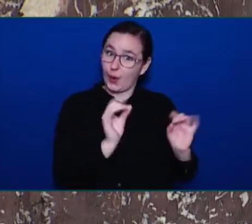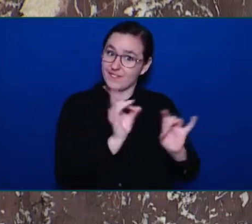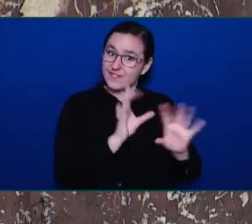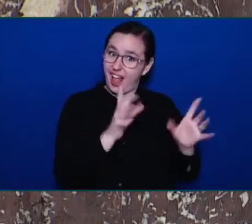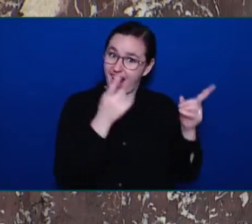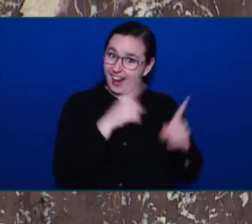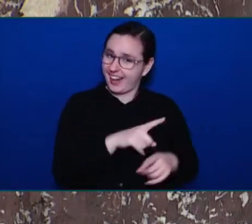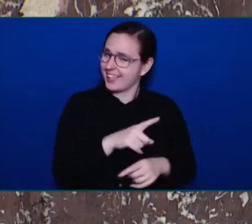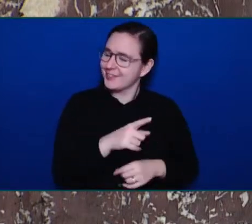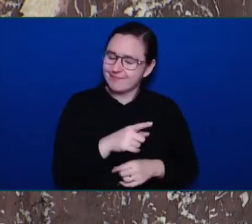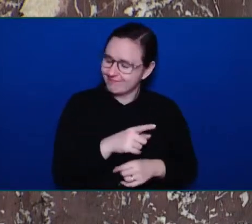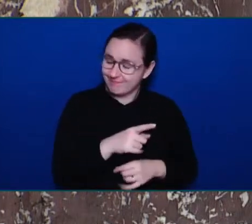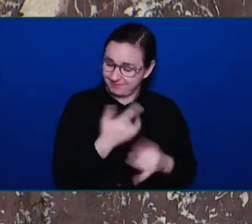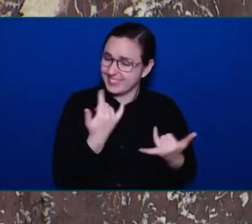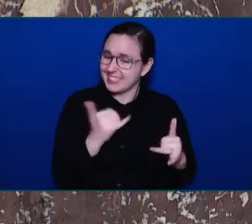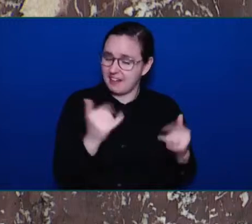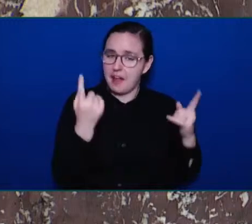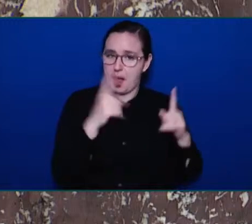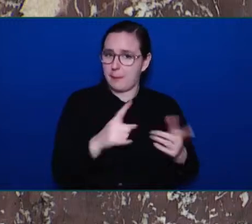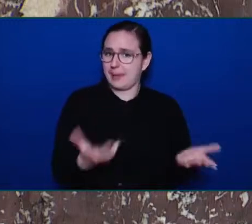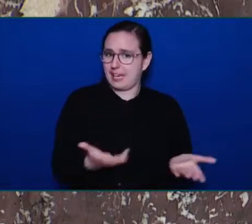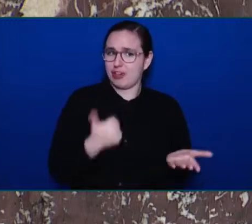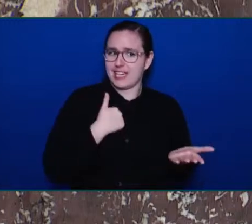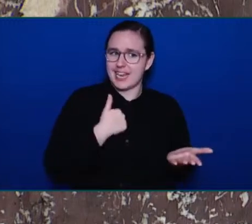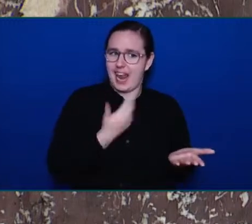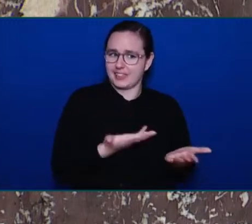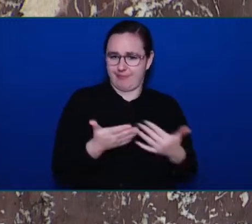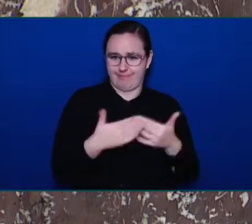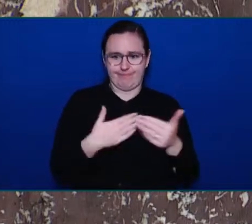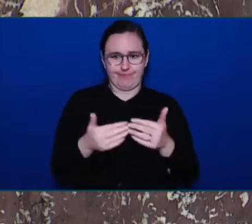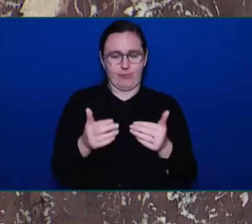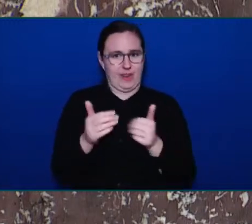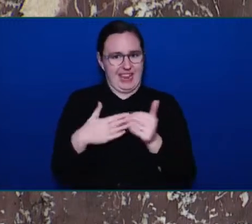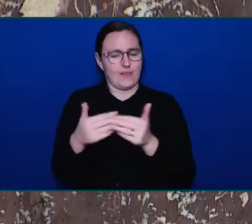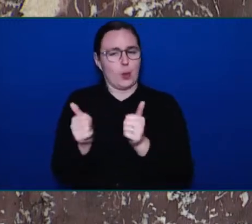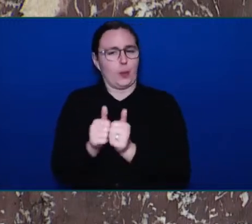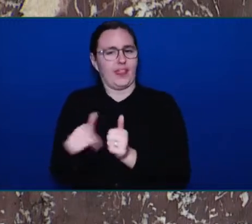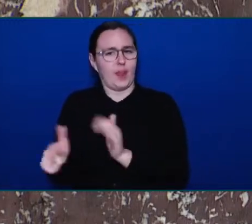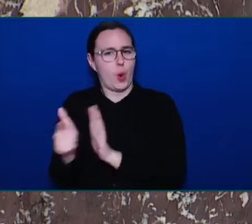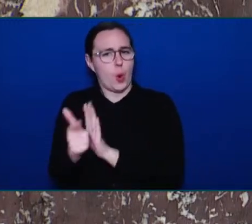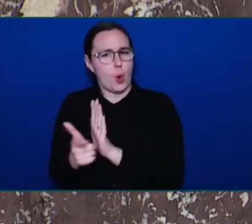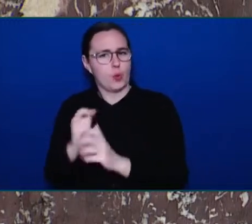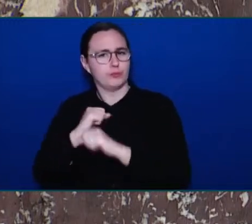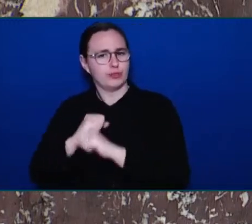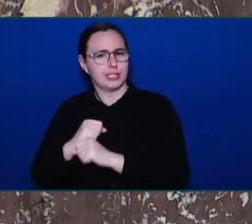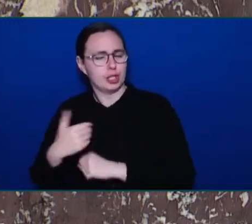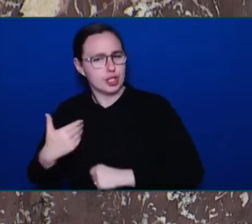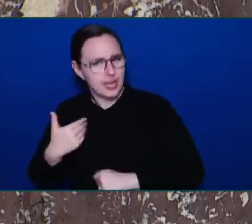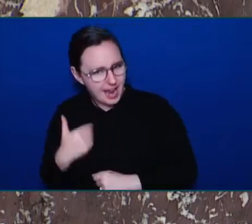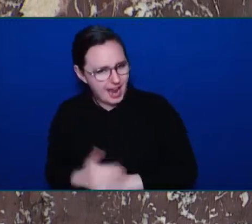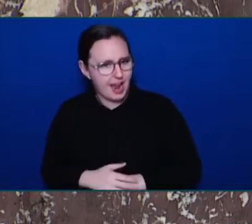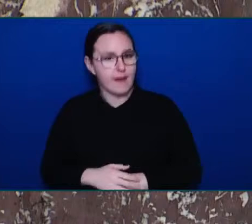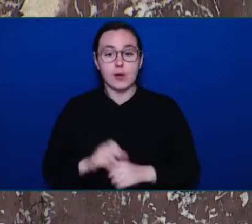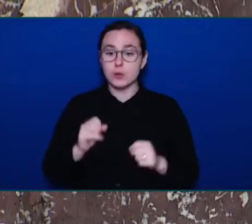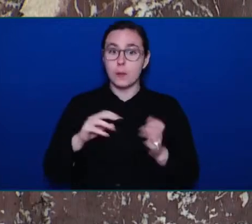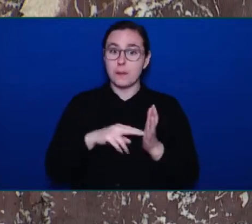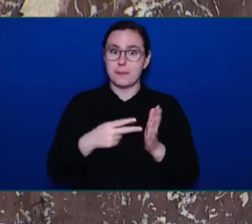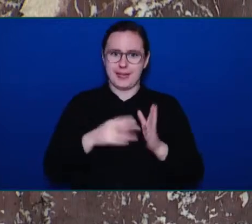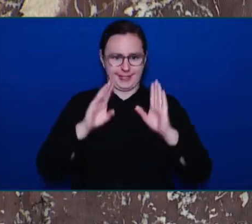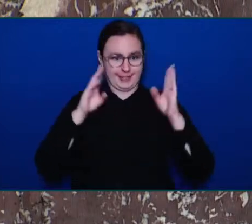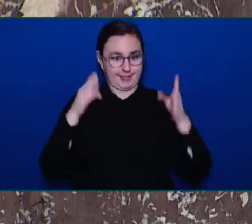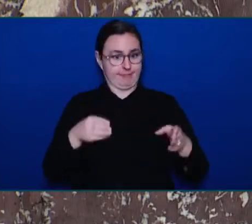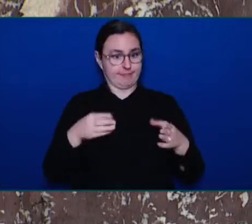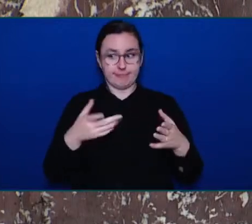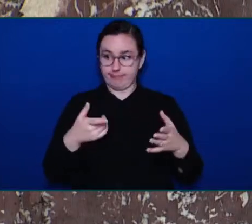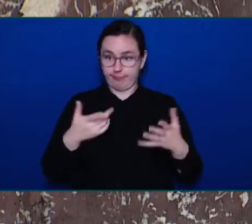efforts have been made in recent decades, much work remains to be done to prevent and respond to the violence that persists in both public